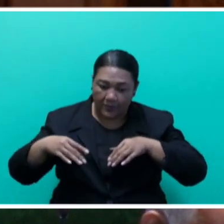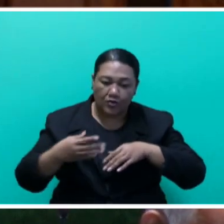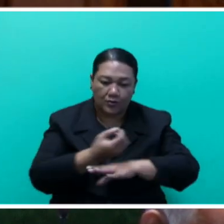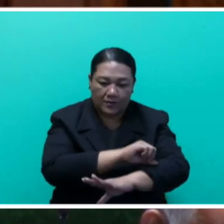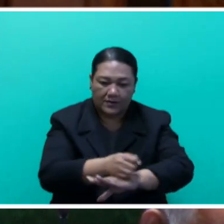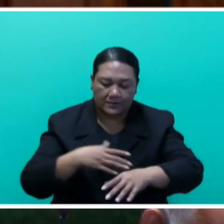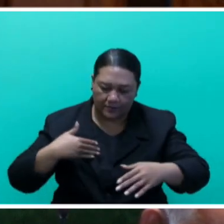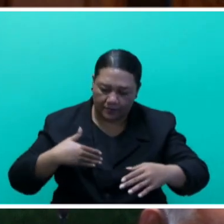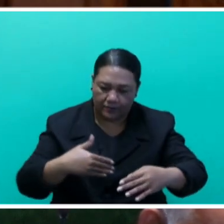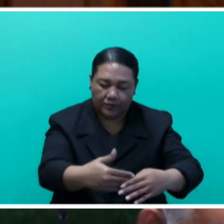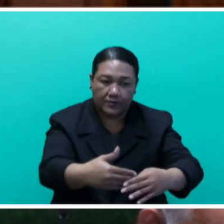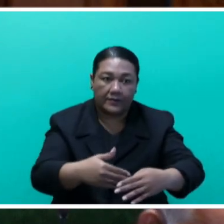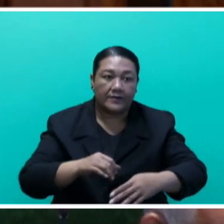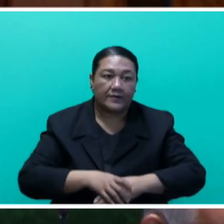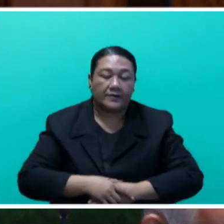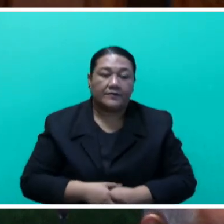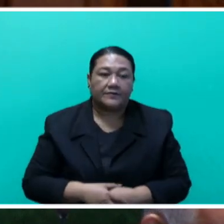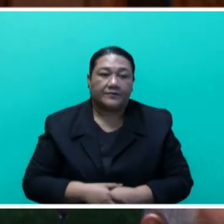Actually, Mr. Speaker, sir,